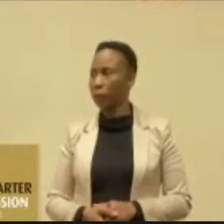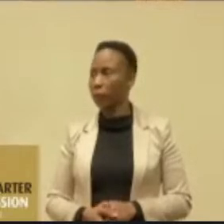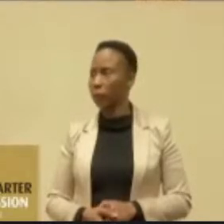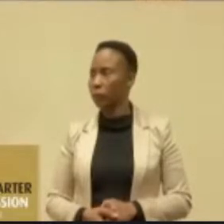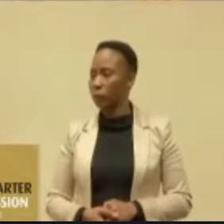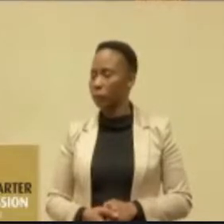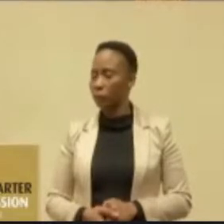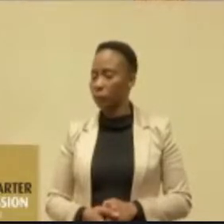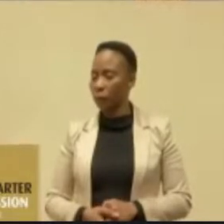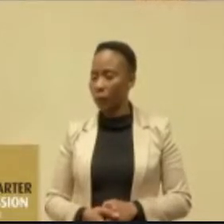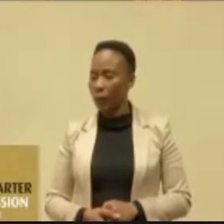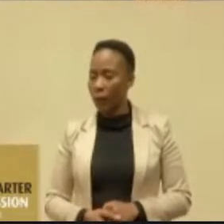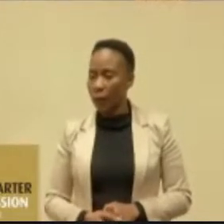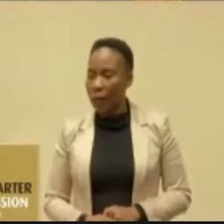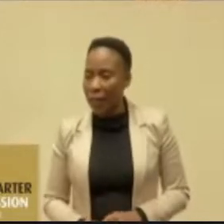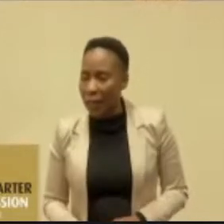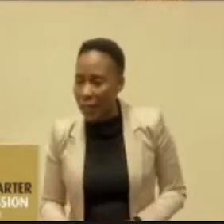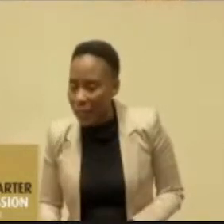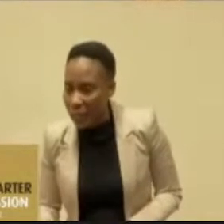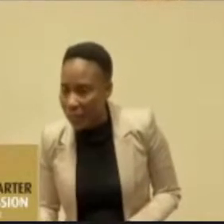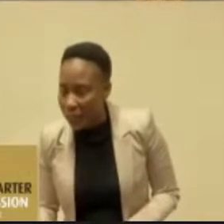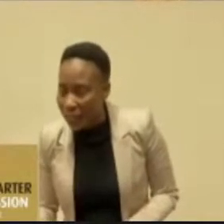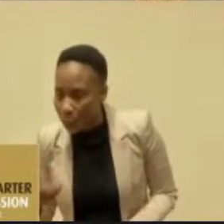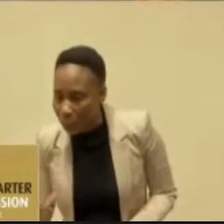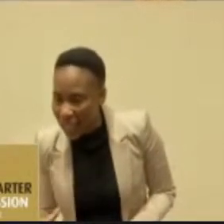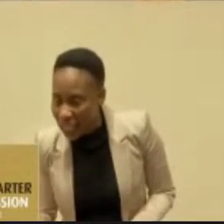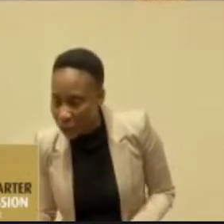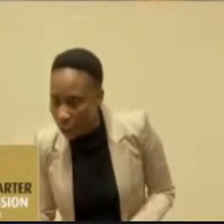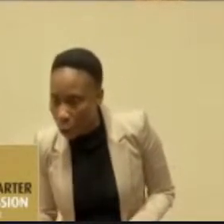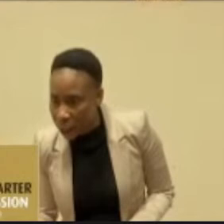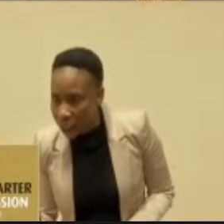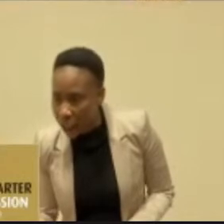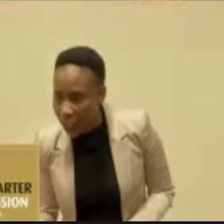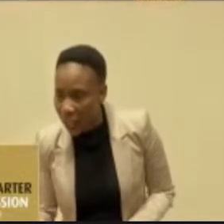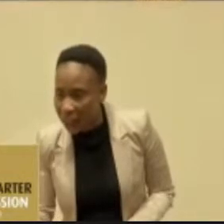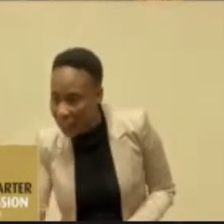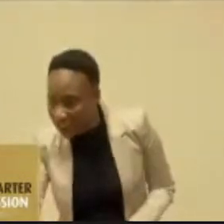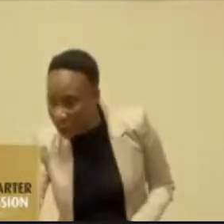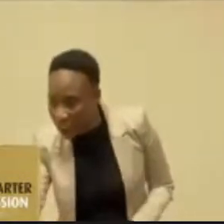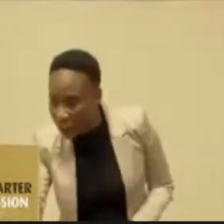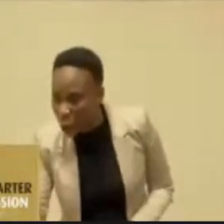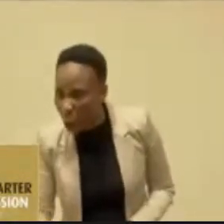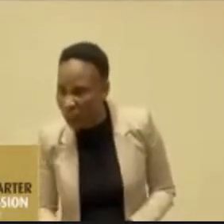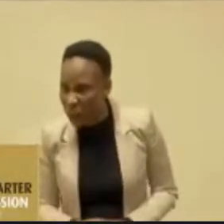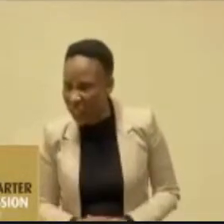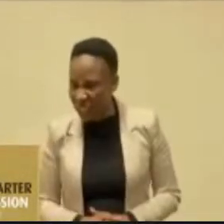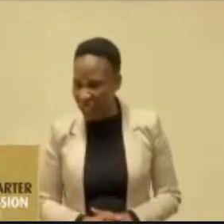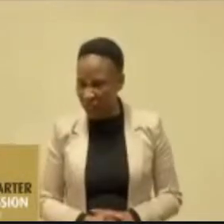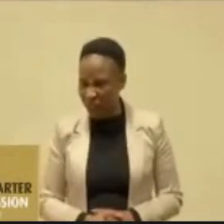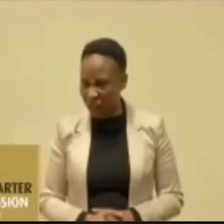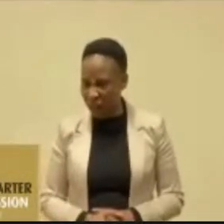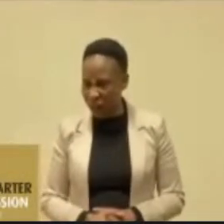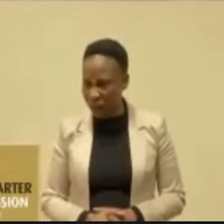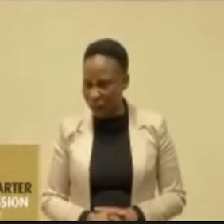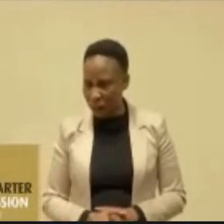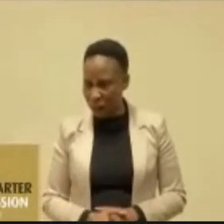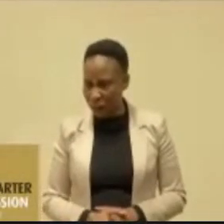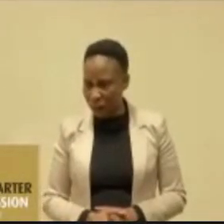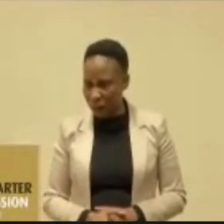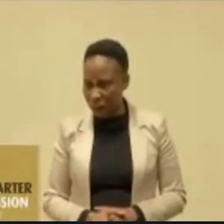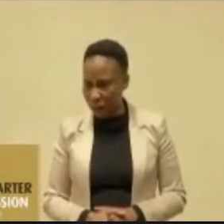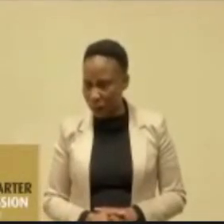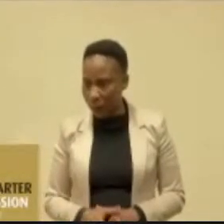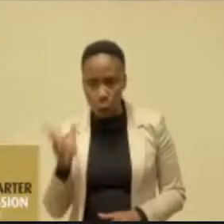but i'm a soft-spoken person unfortunately person but i'll try my level best as at the end of